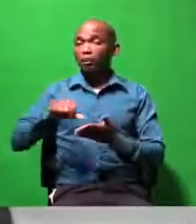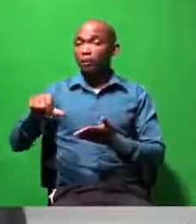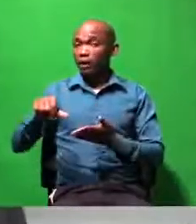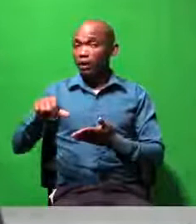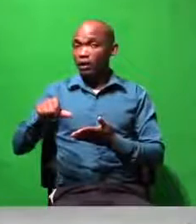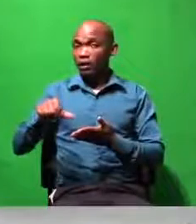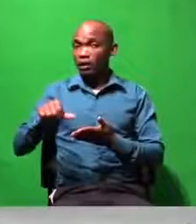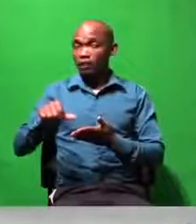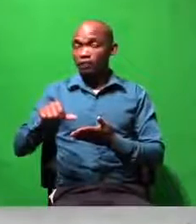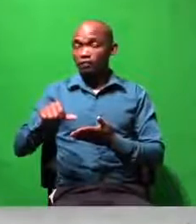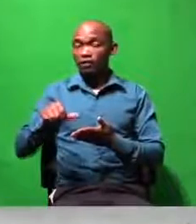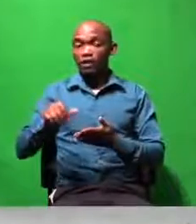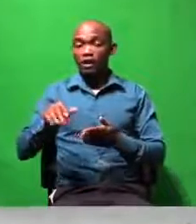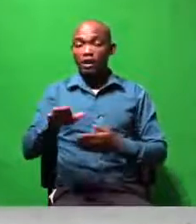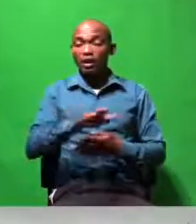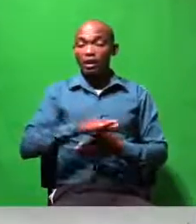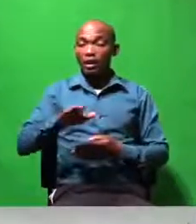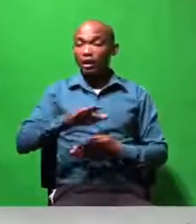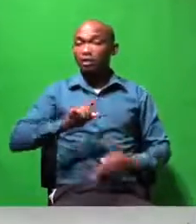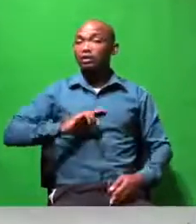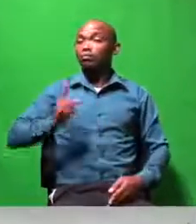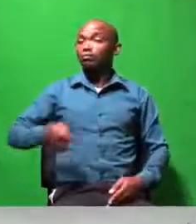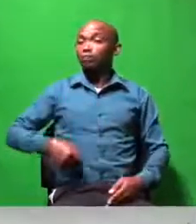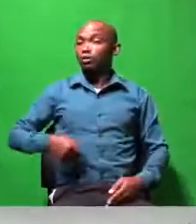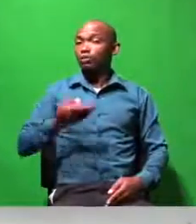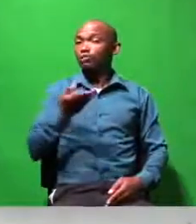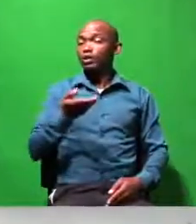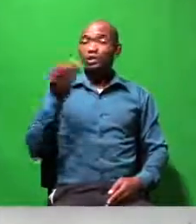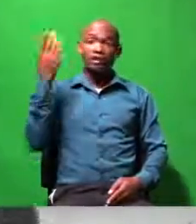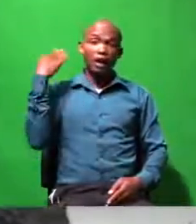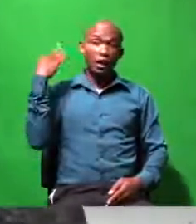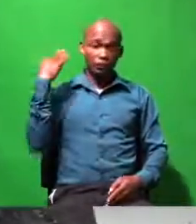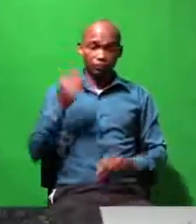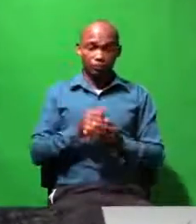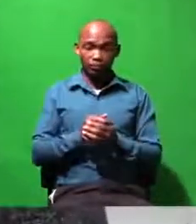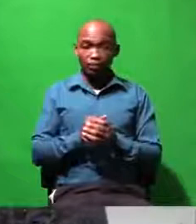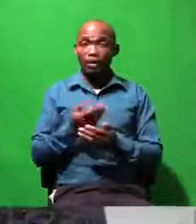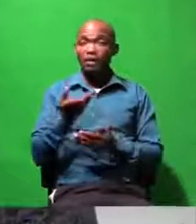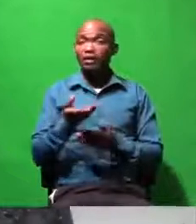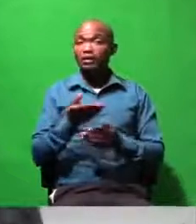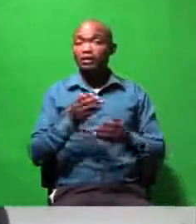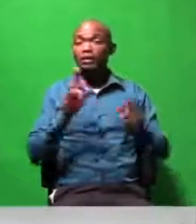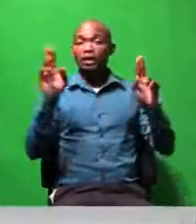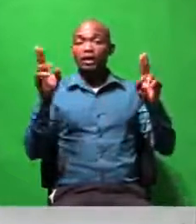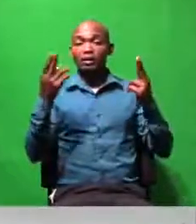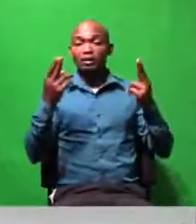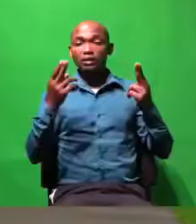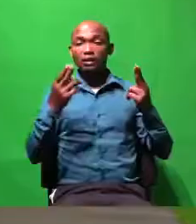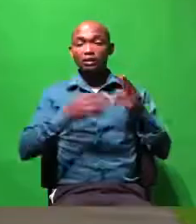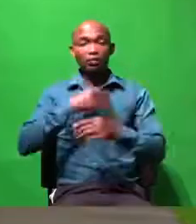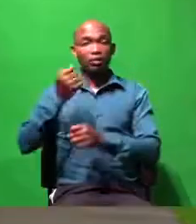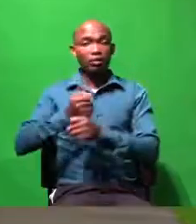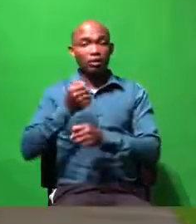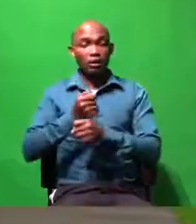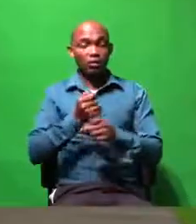the landowner on that times. This lesson, we will deal with a